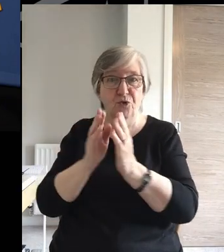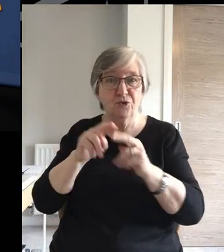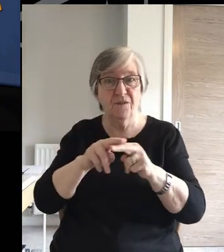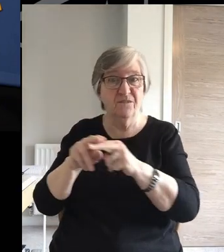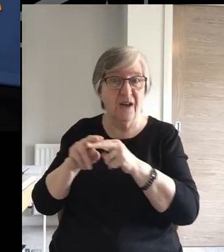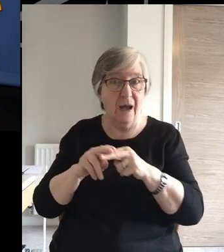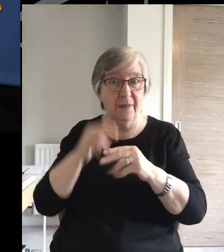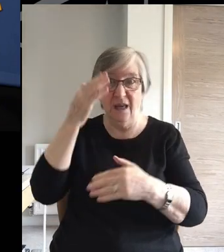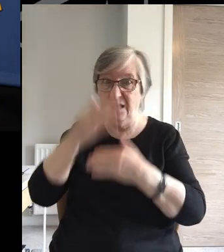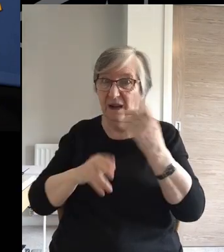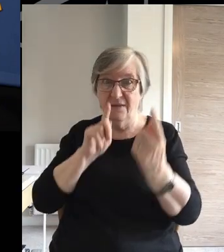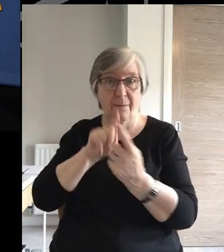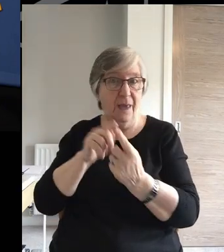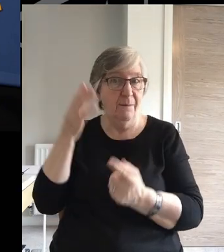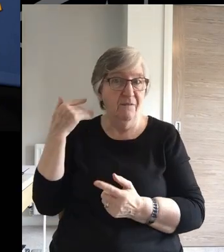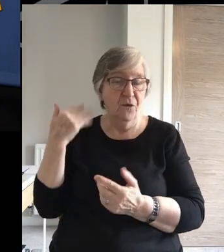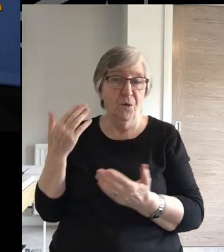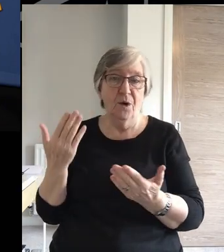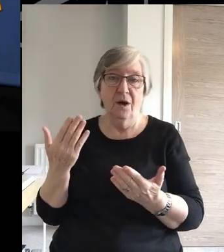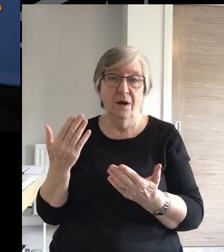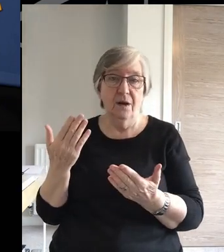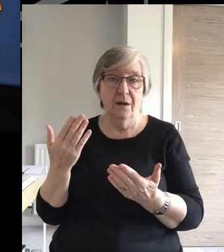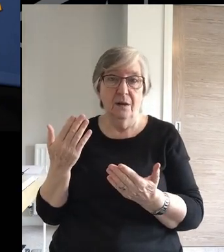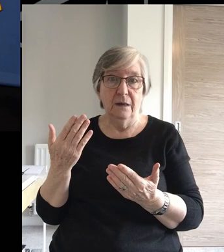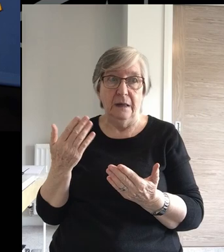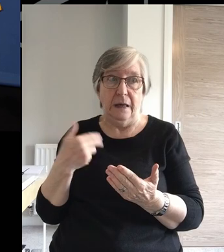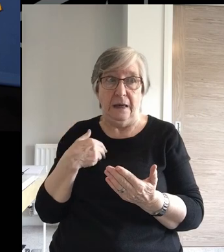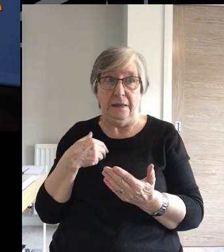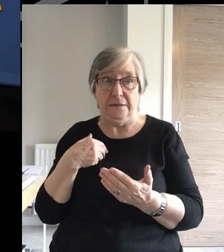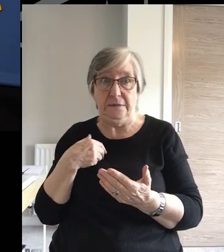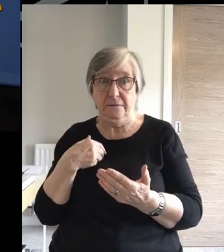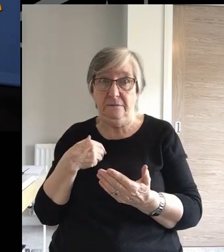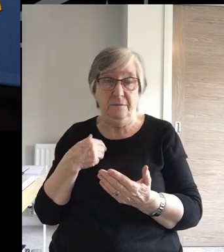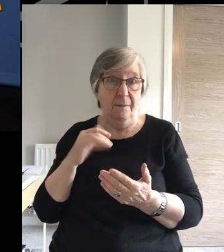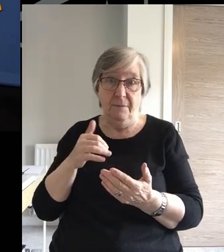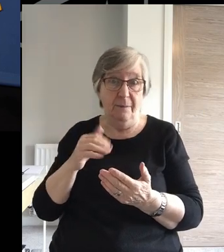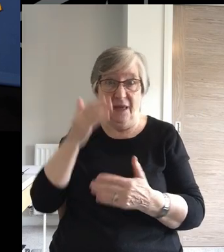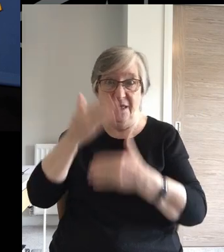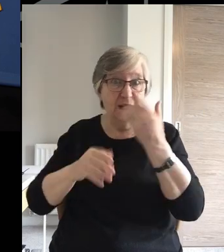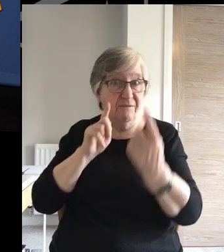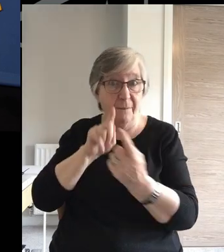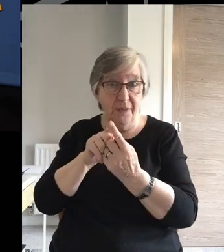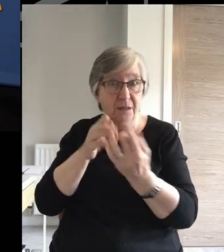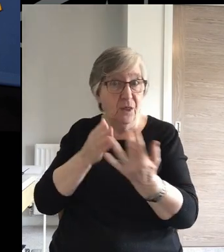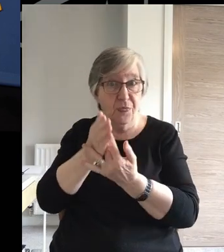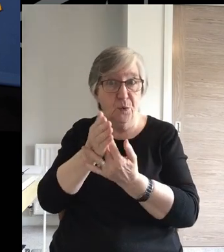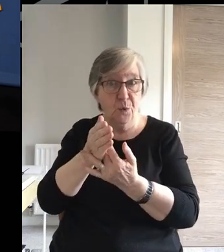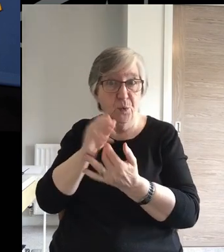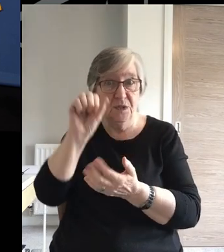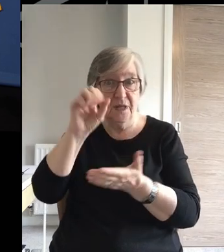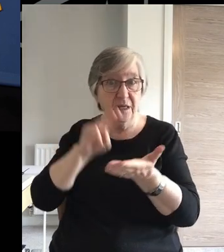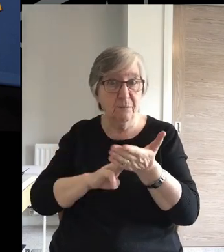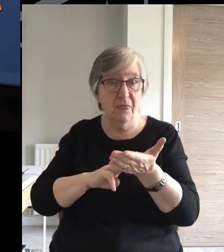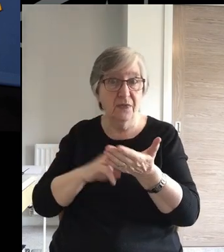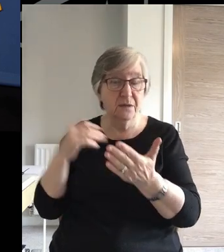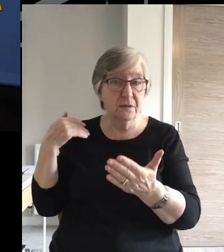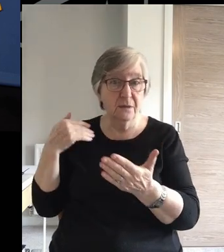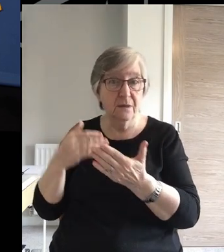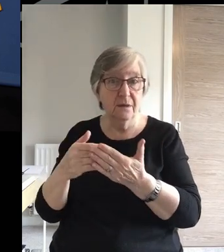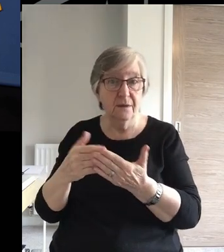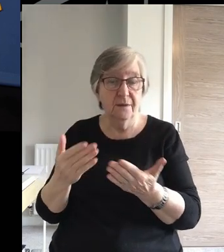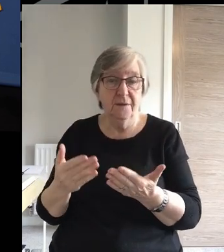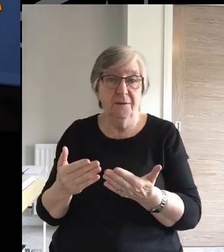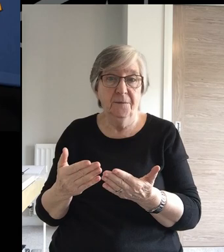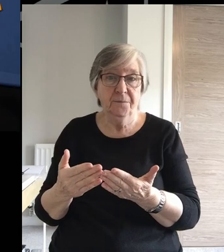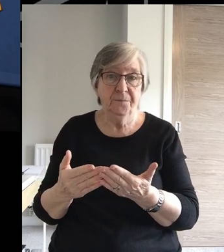family that I had never met before, and one that I was unlikely to meet at all during the last 6 months of being